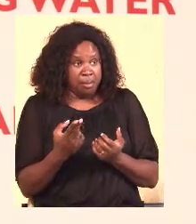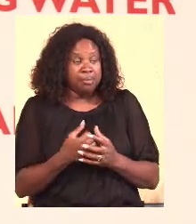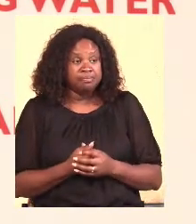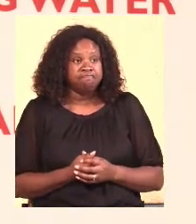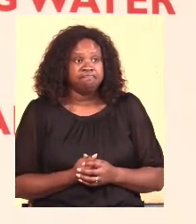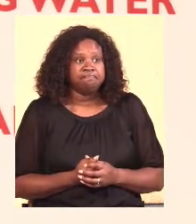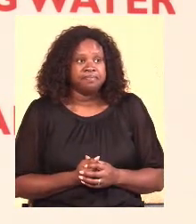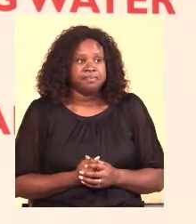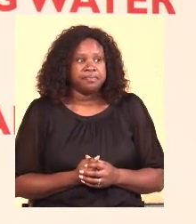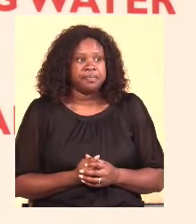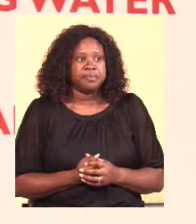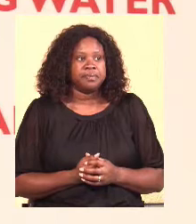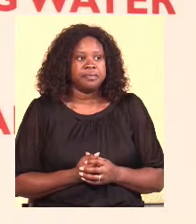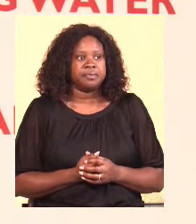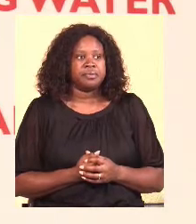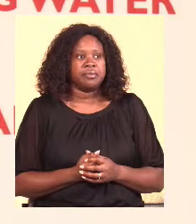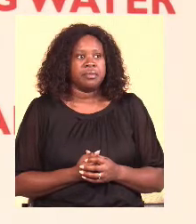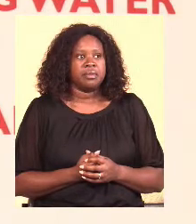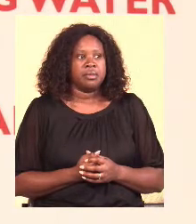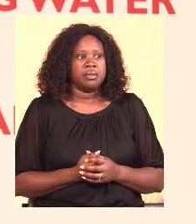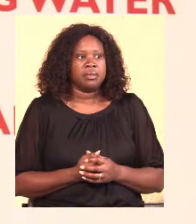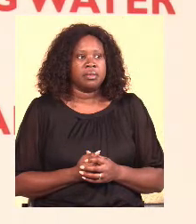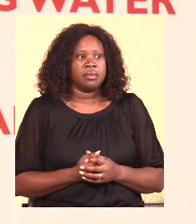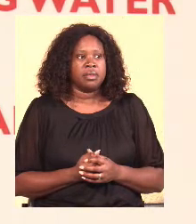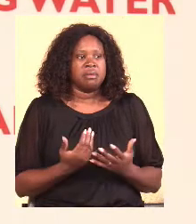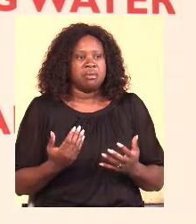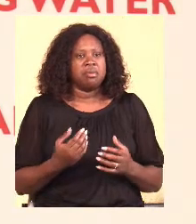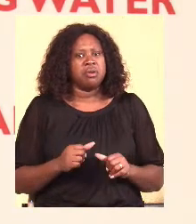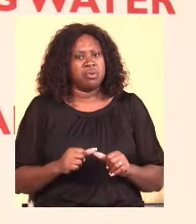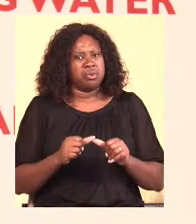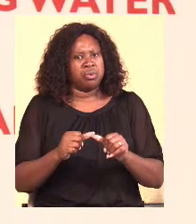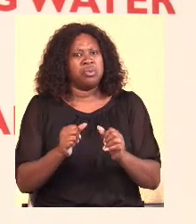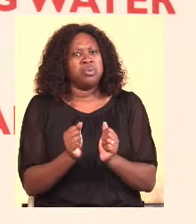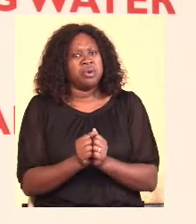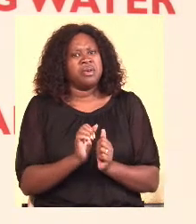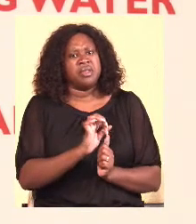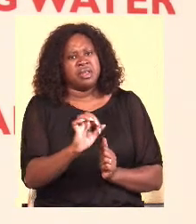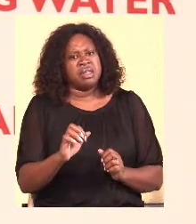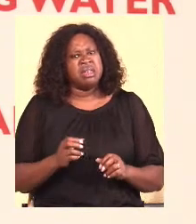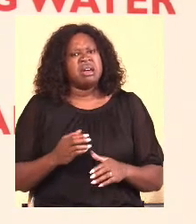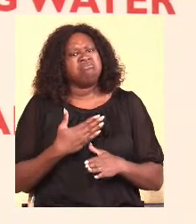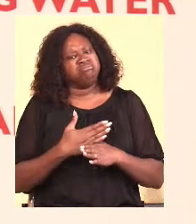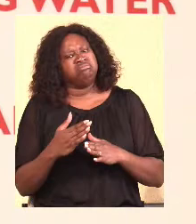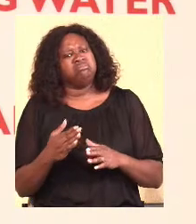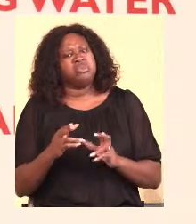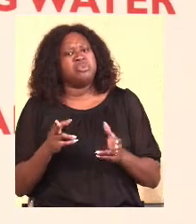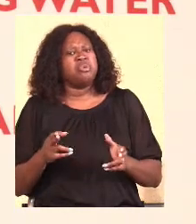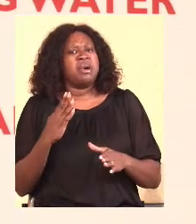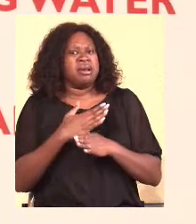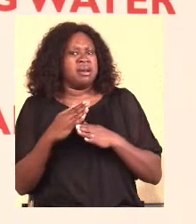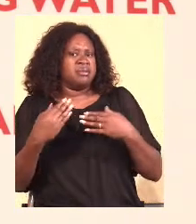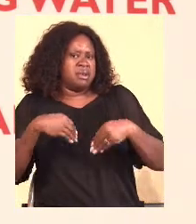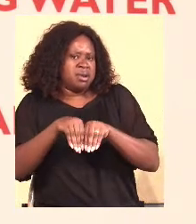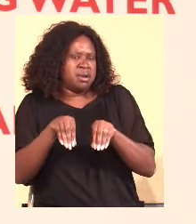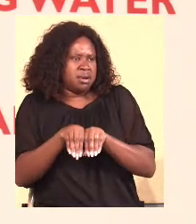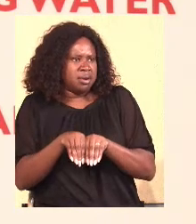this base, continue with their routine activities they have been doing in terms of now continuing what they've